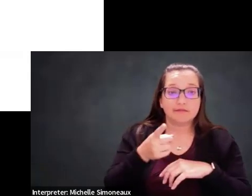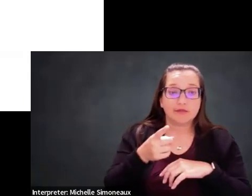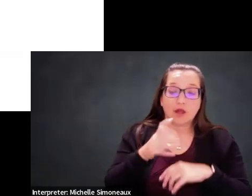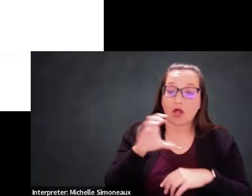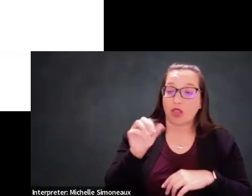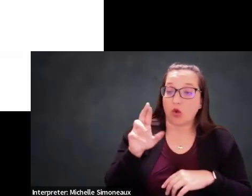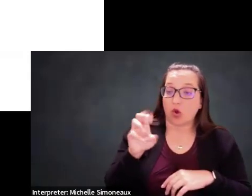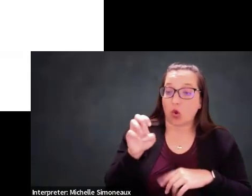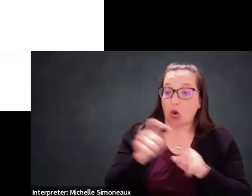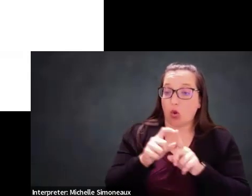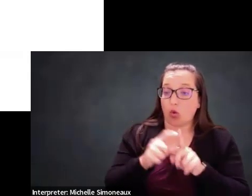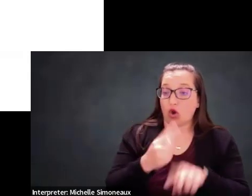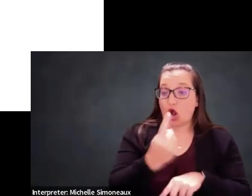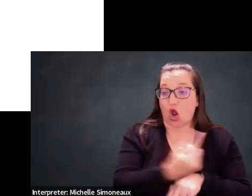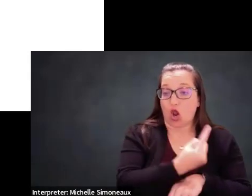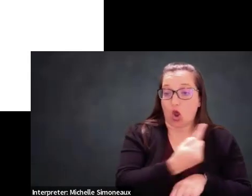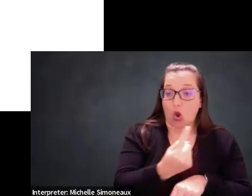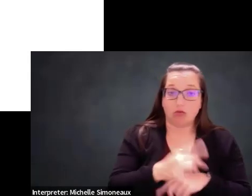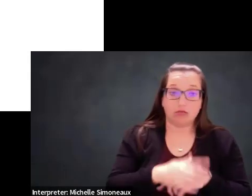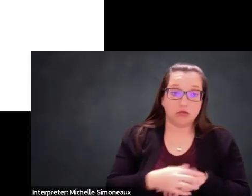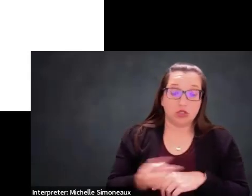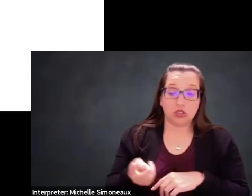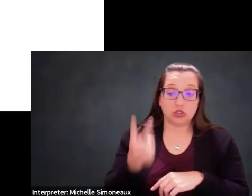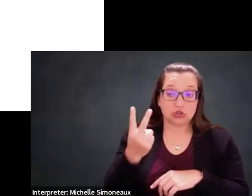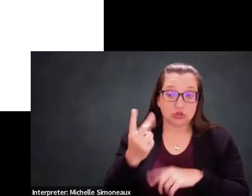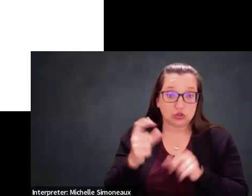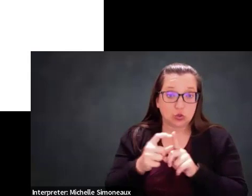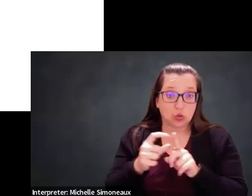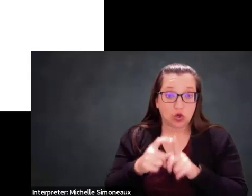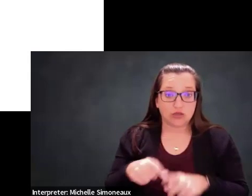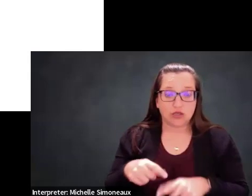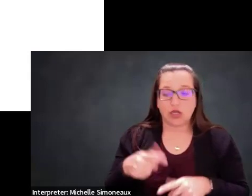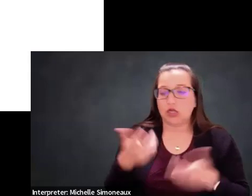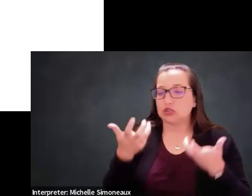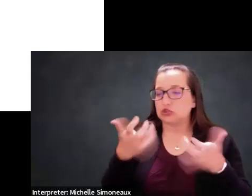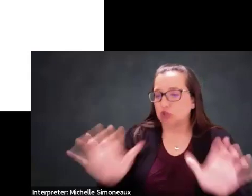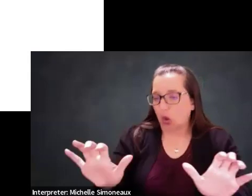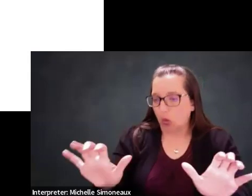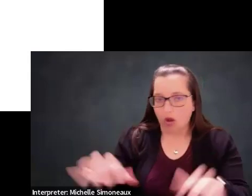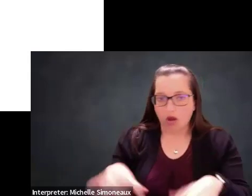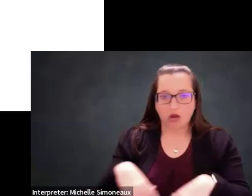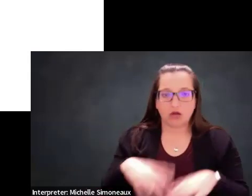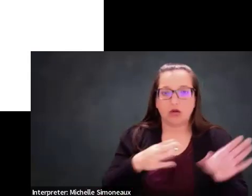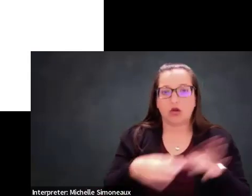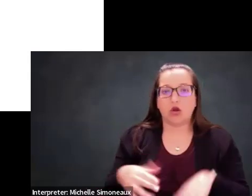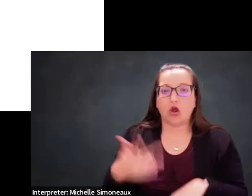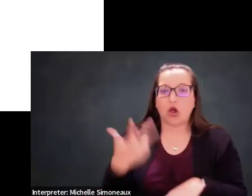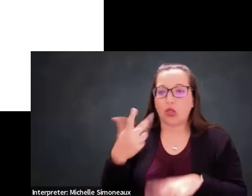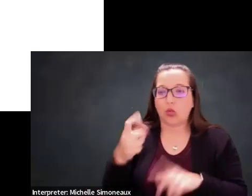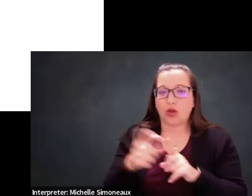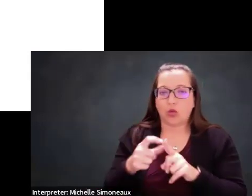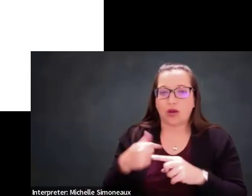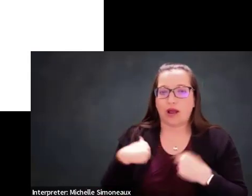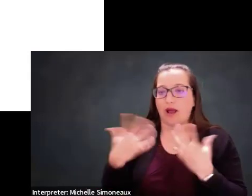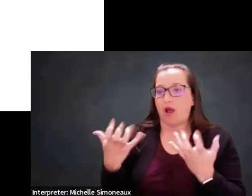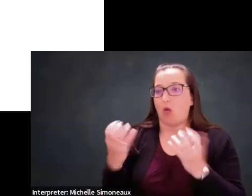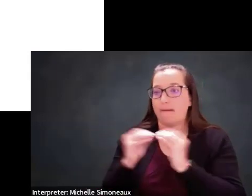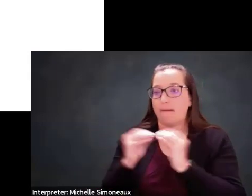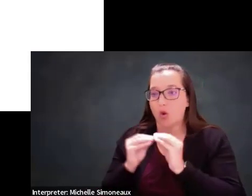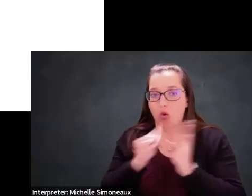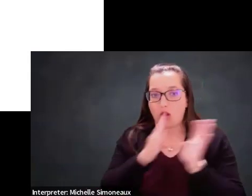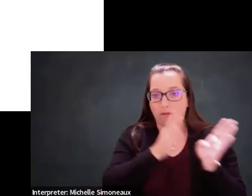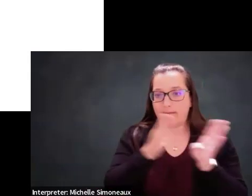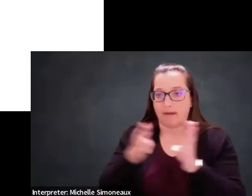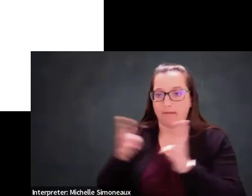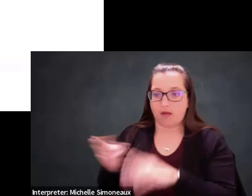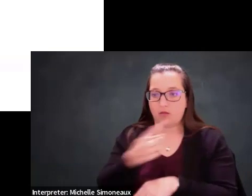whether we're doing two core words, I mean, two words, so like don't want, um, and three words, I want more. So I will